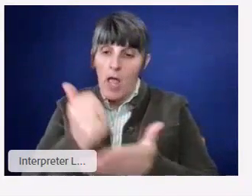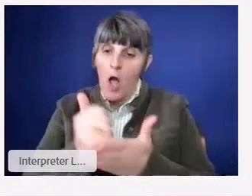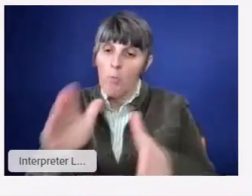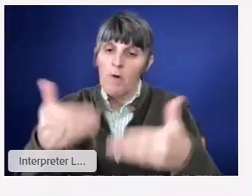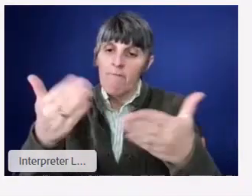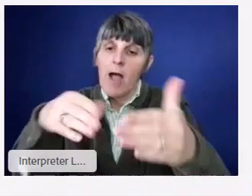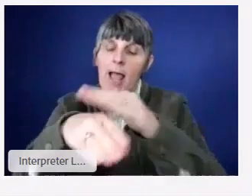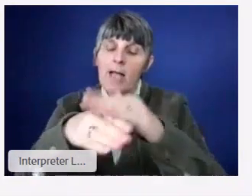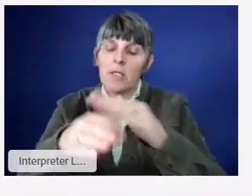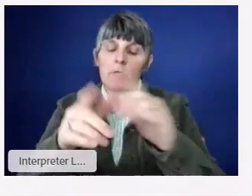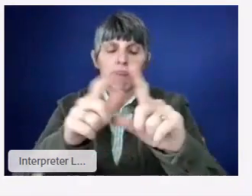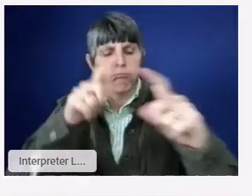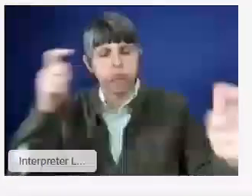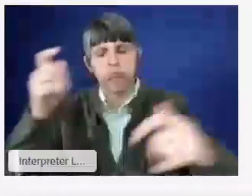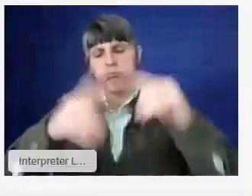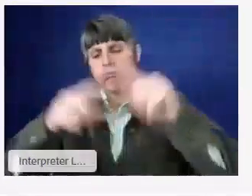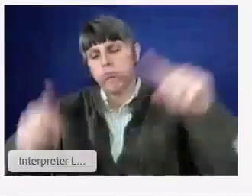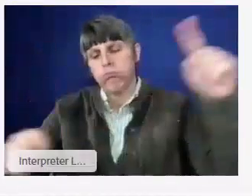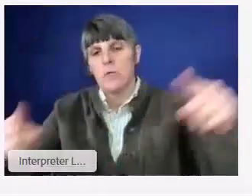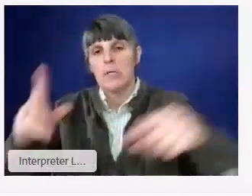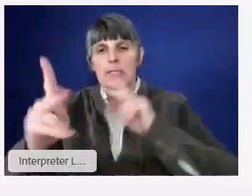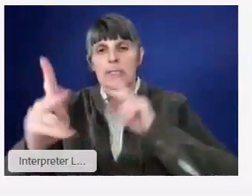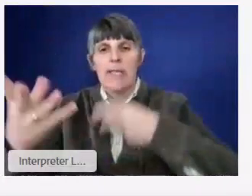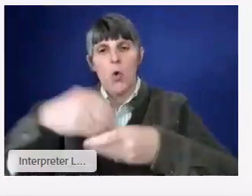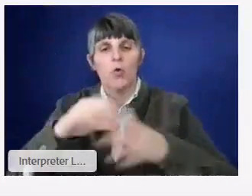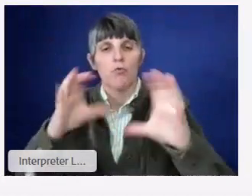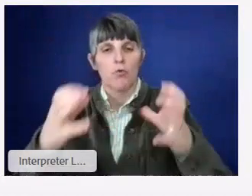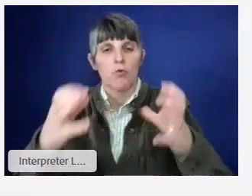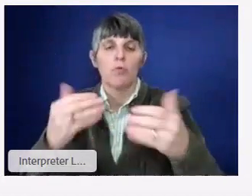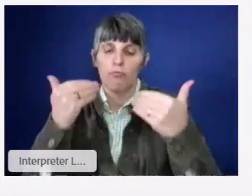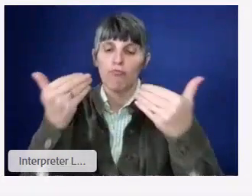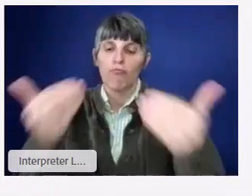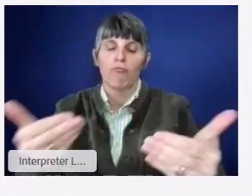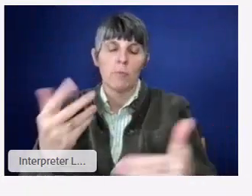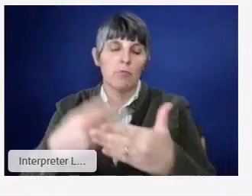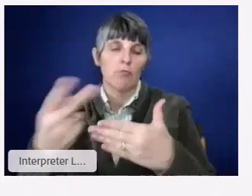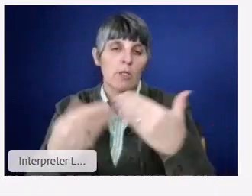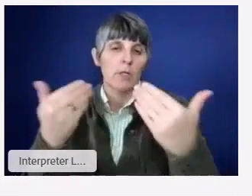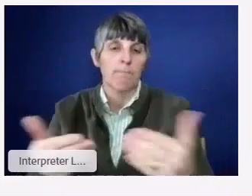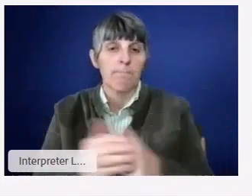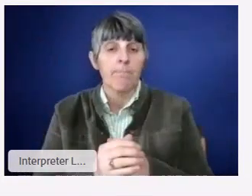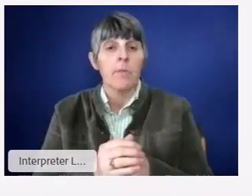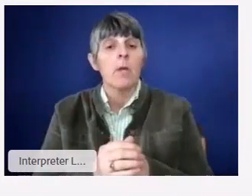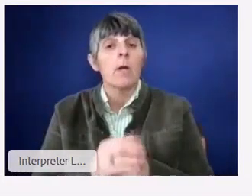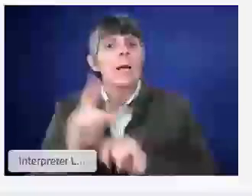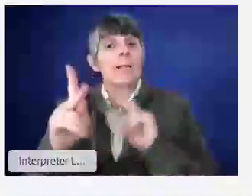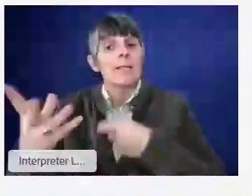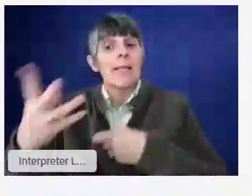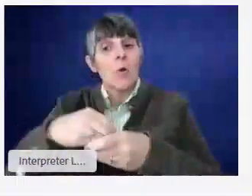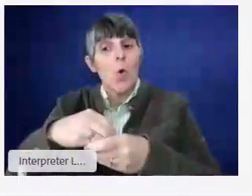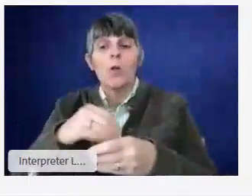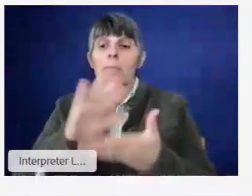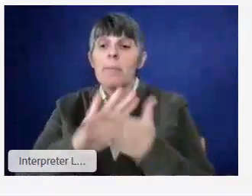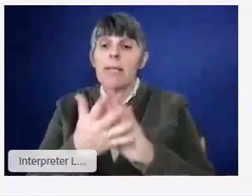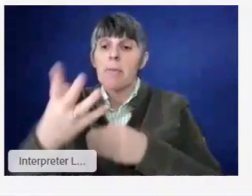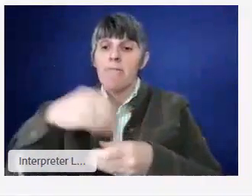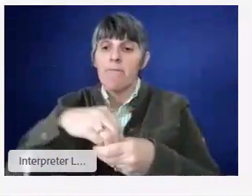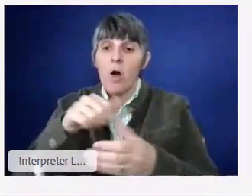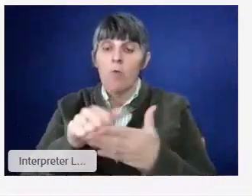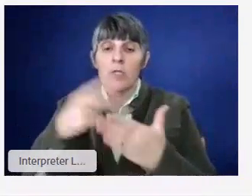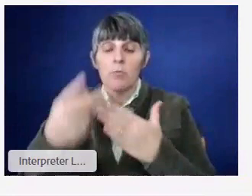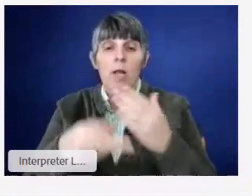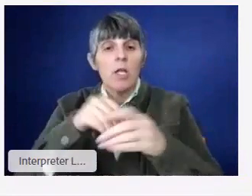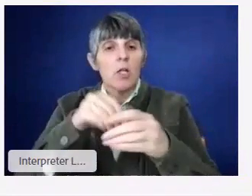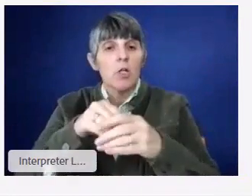access to a large and diverse stakeholder group to move the Buffalo All Access Project forward. The stakeholder groups that became engaged in this project include